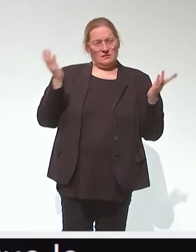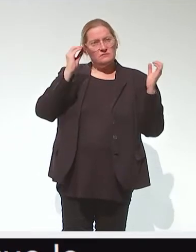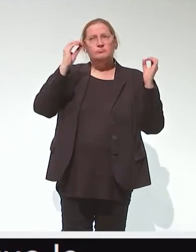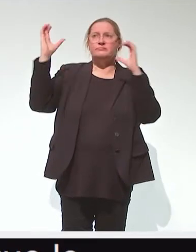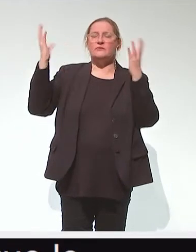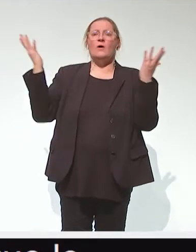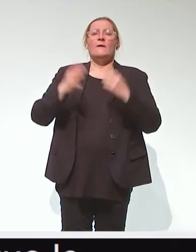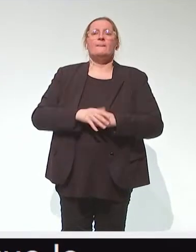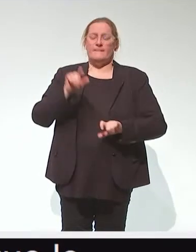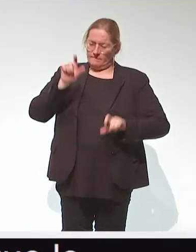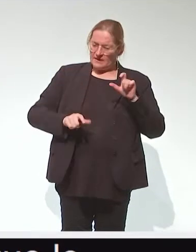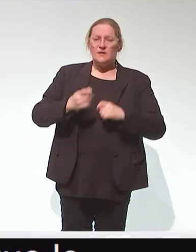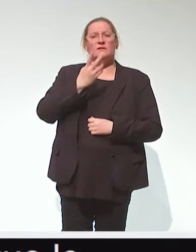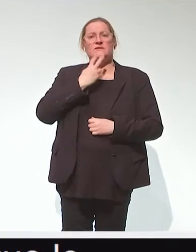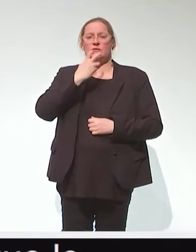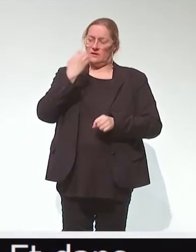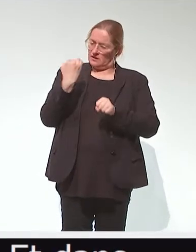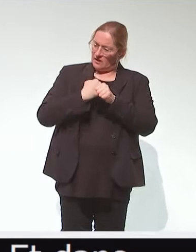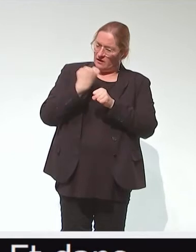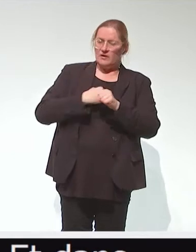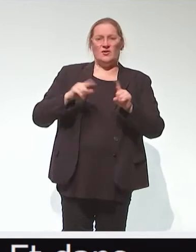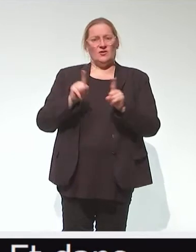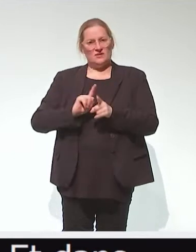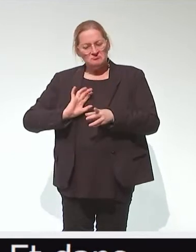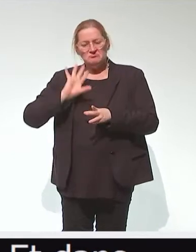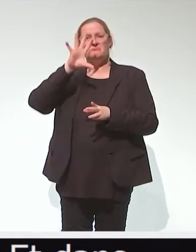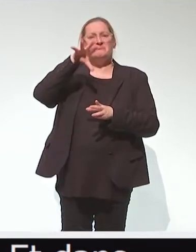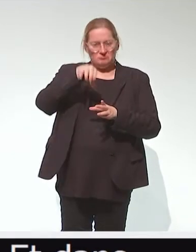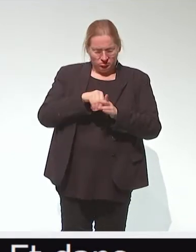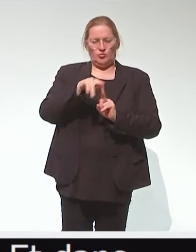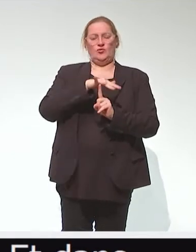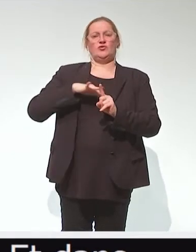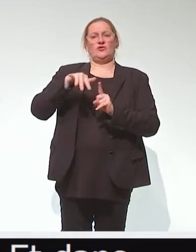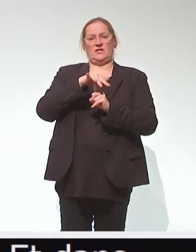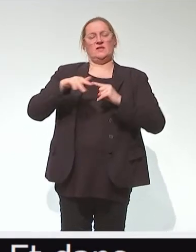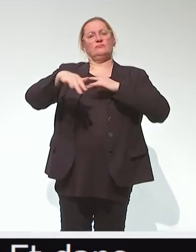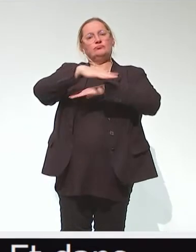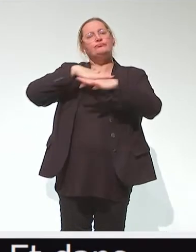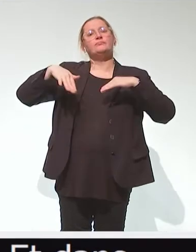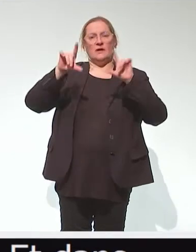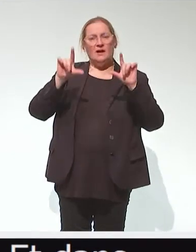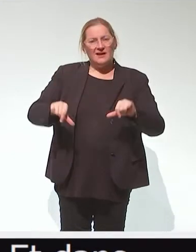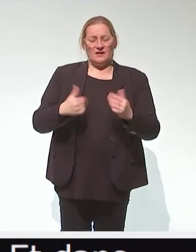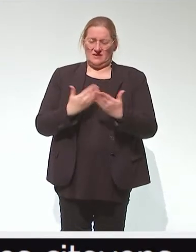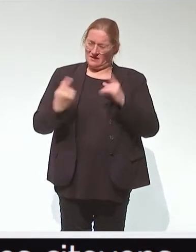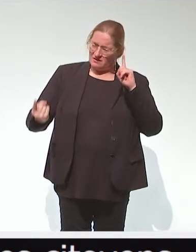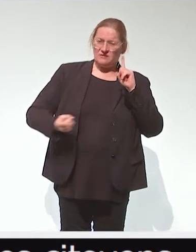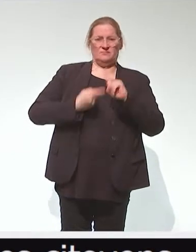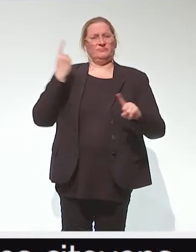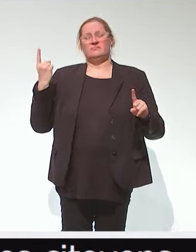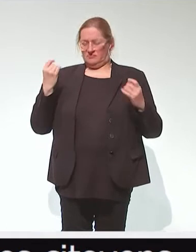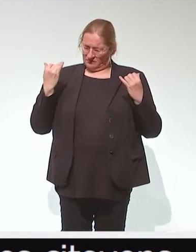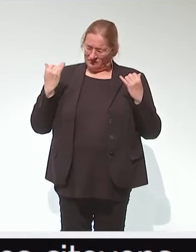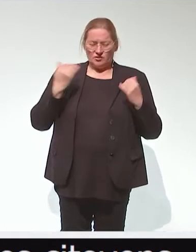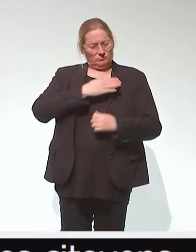And in our inclusive democracy, we feel that citizens work and therefore take part in and